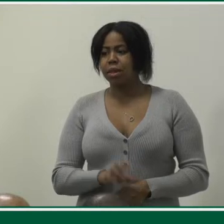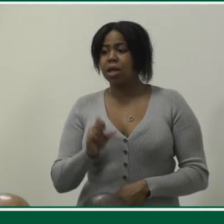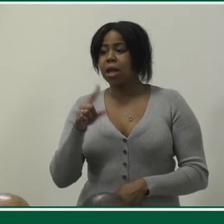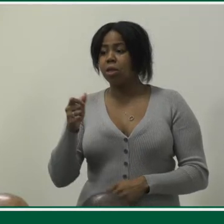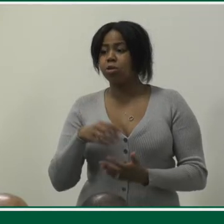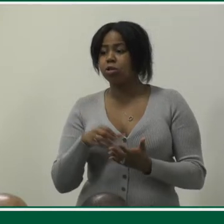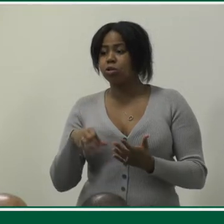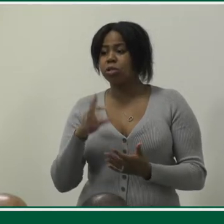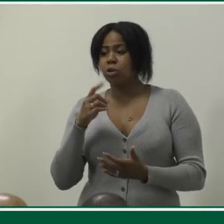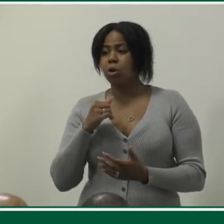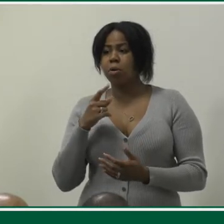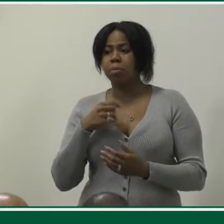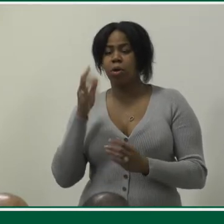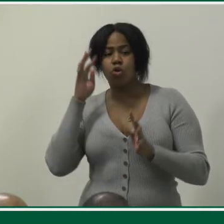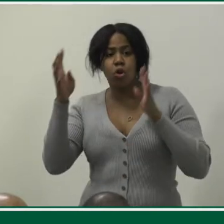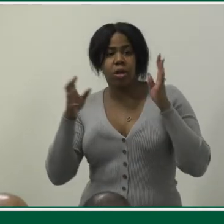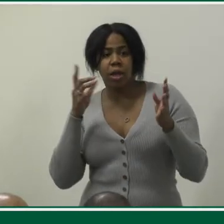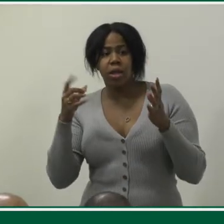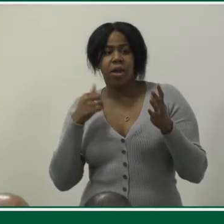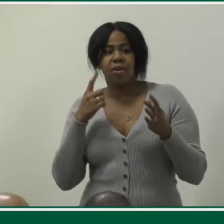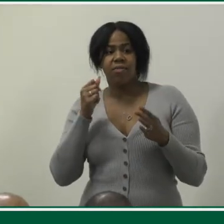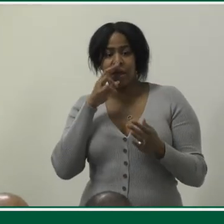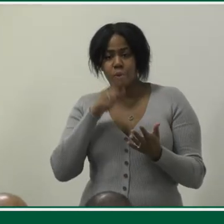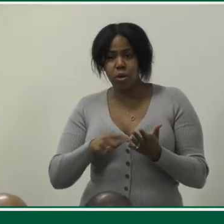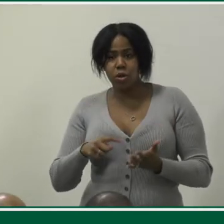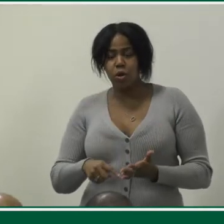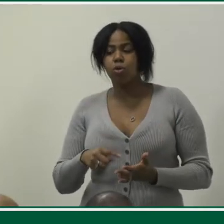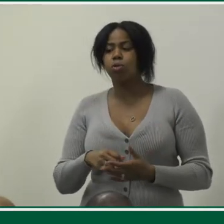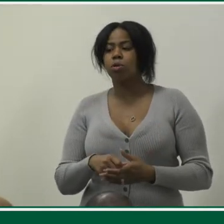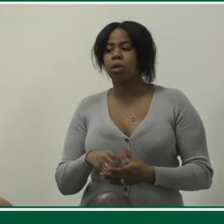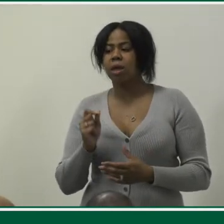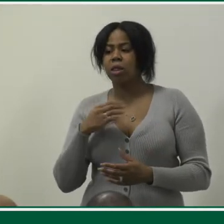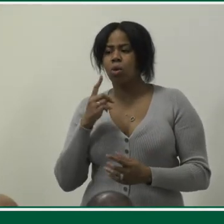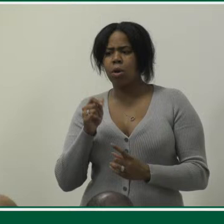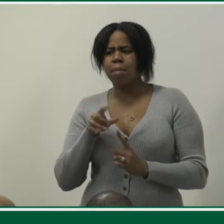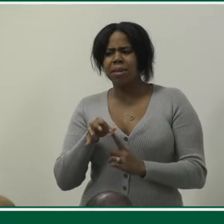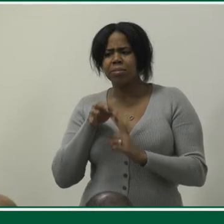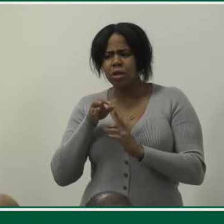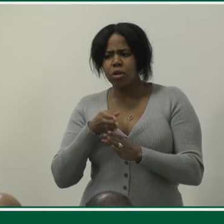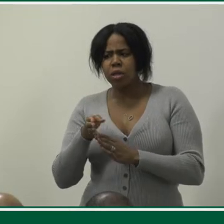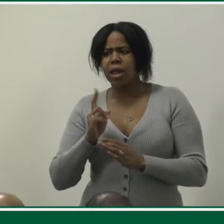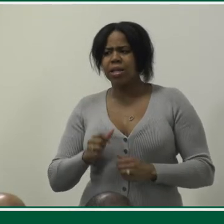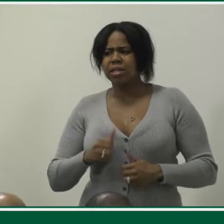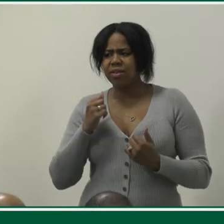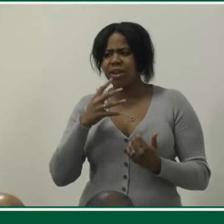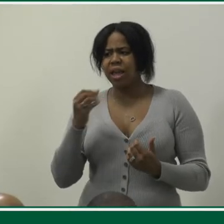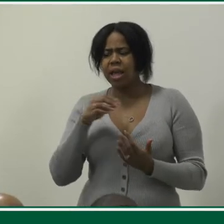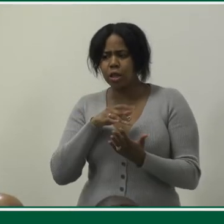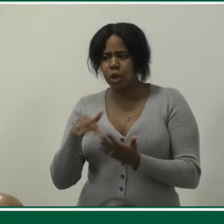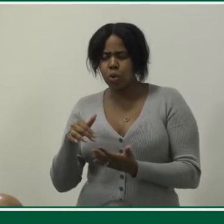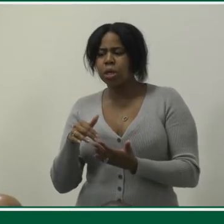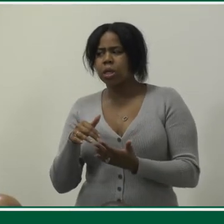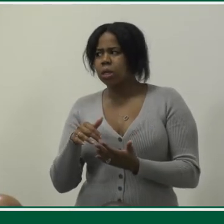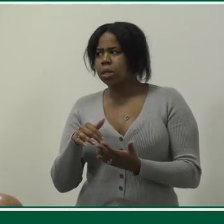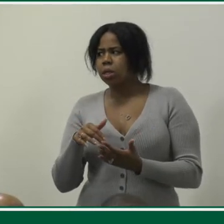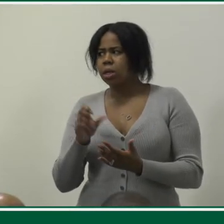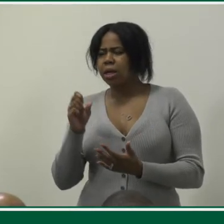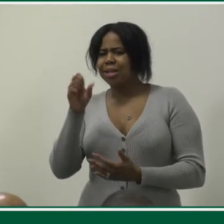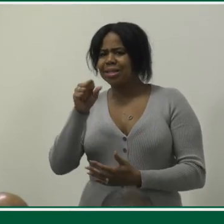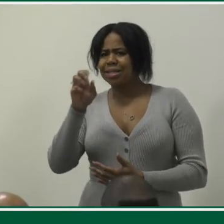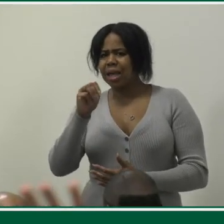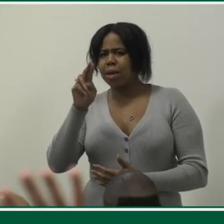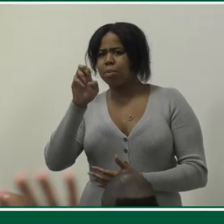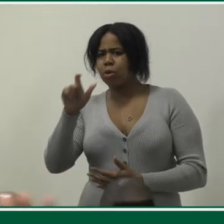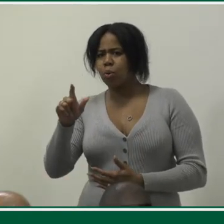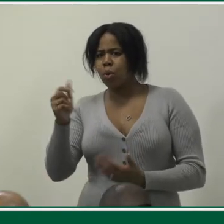endeavors. And as I mentioned, there'll be specialized residential living and learning program. In fact, is Samuel here from